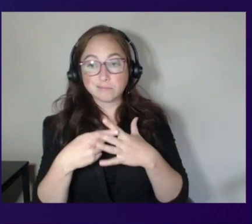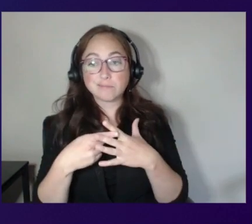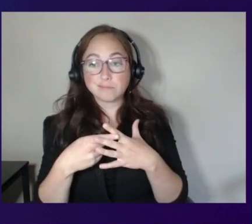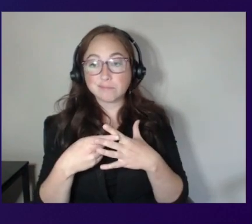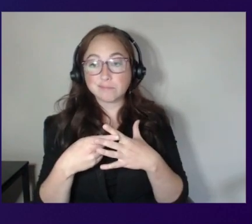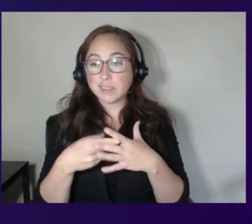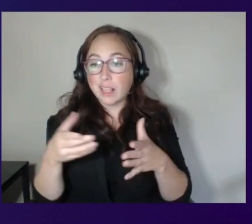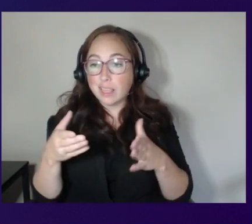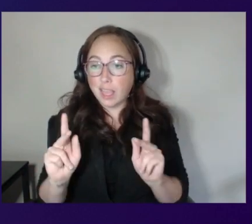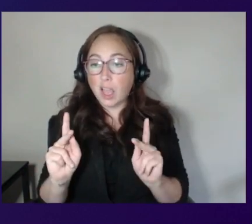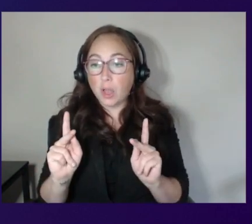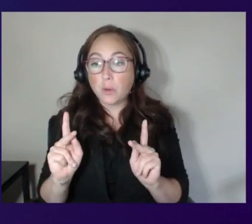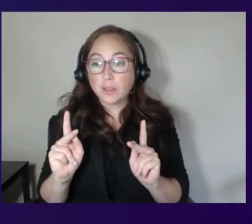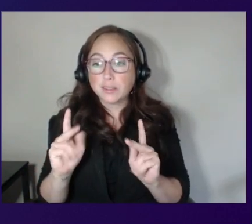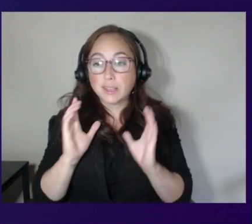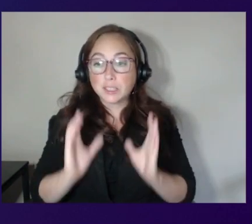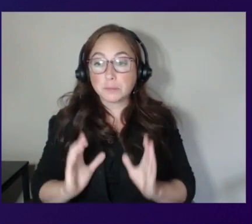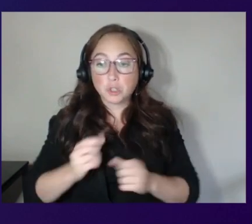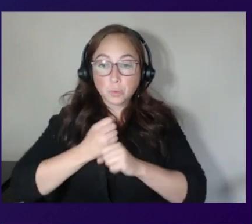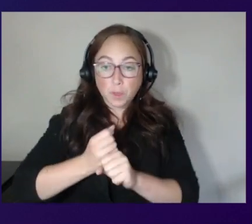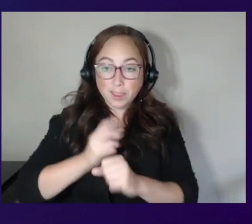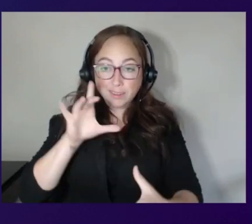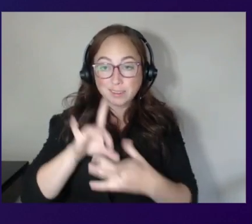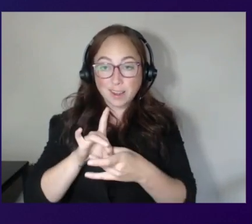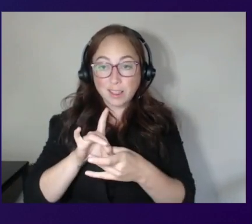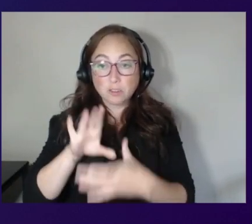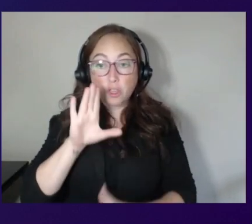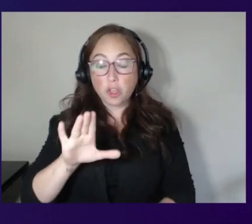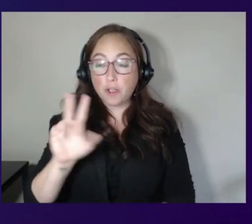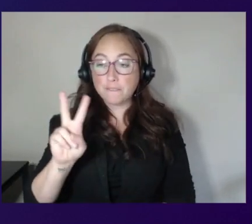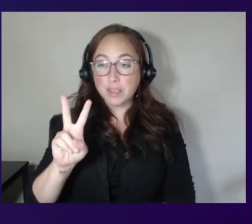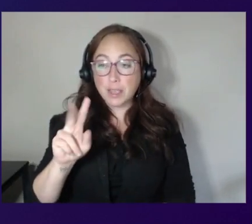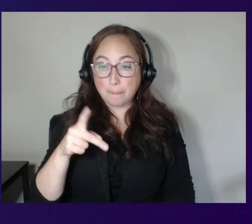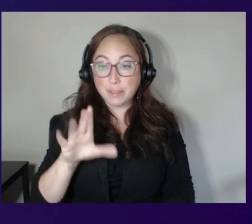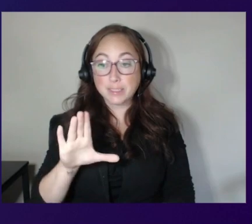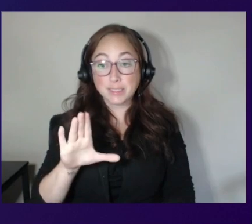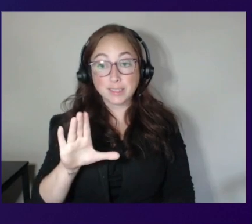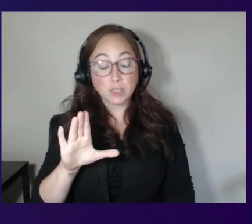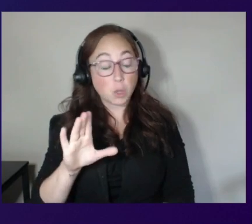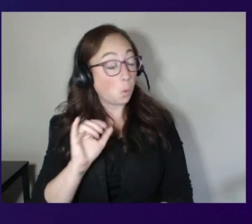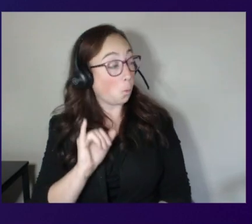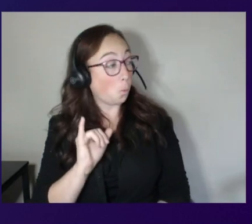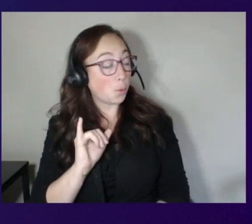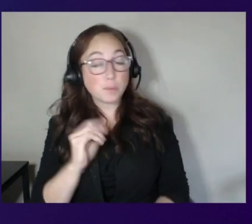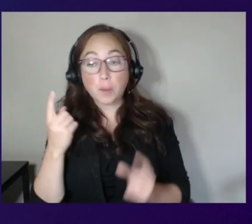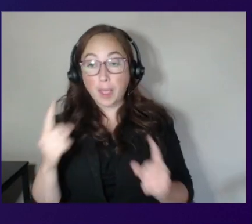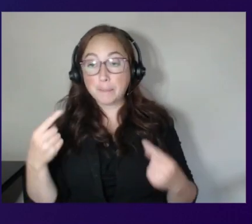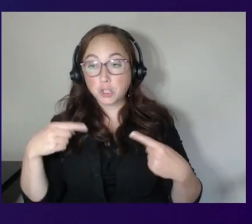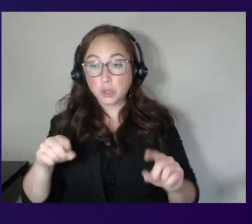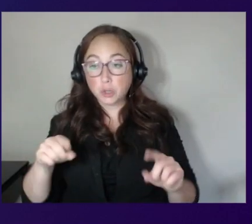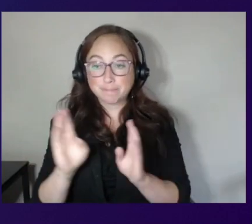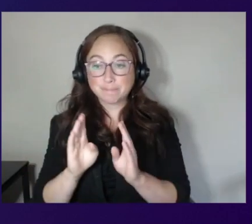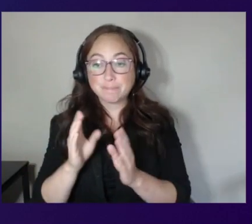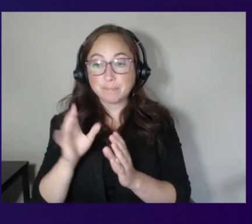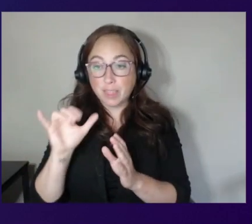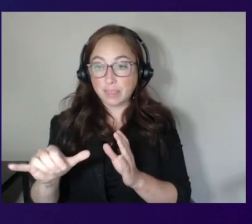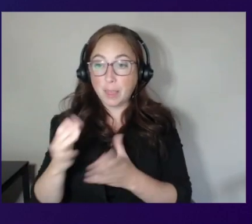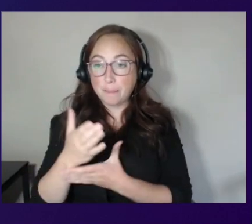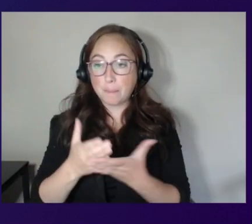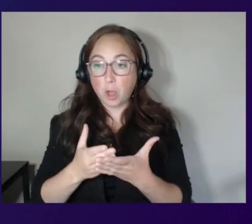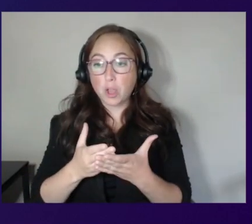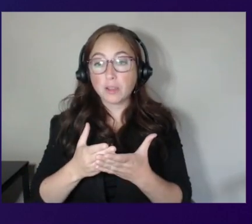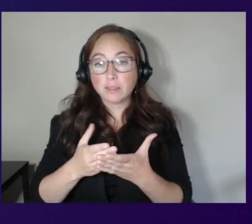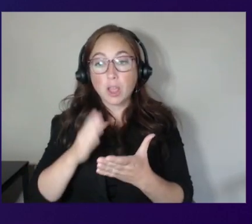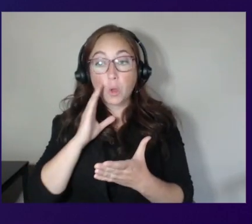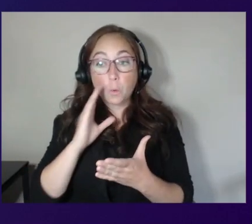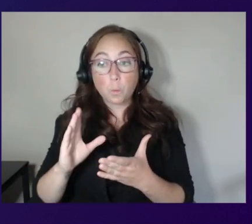create a connection to their VPC. What happens is during a session, an ENI is created, and then that traffic flows through the VPC to the